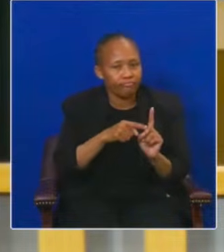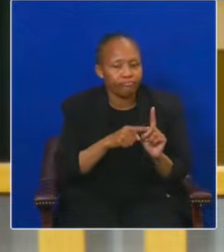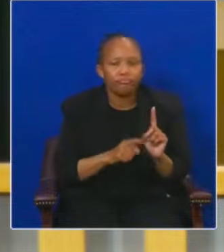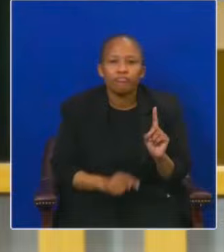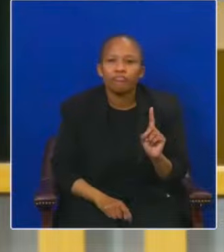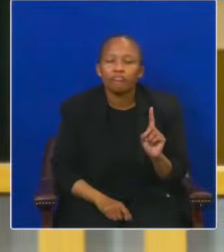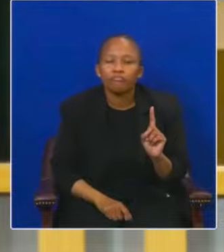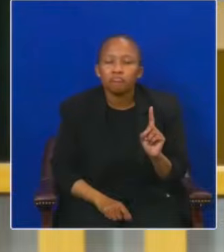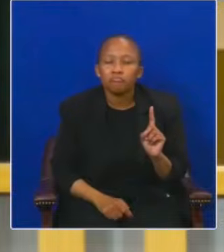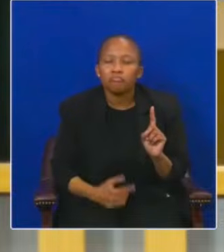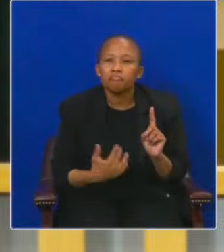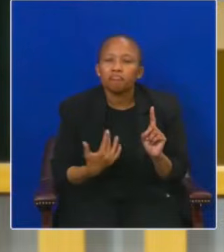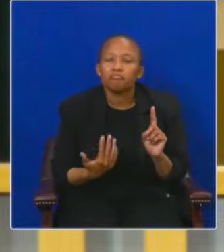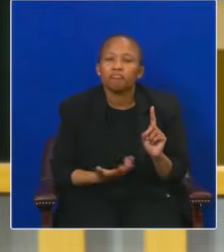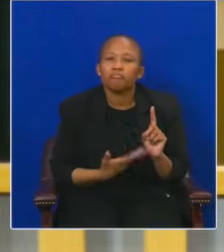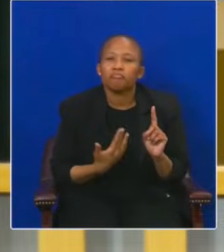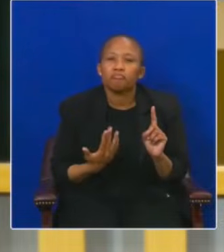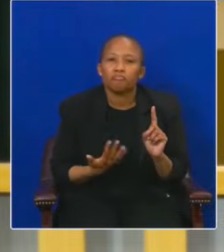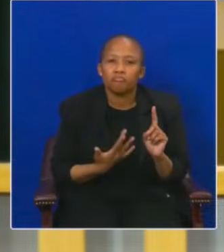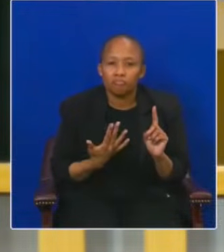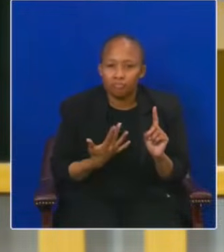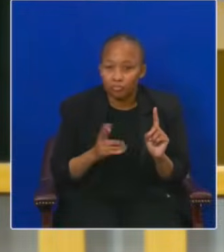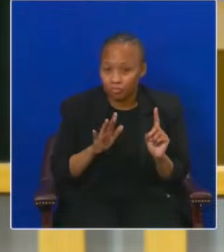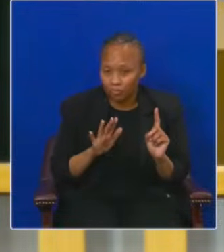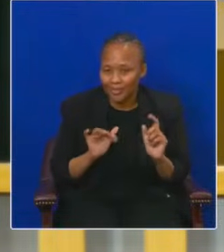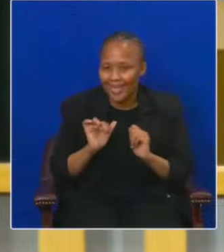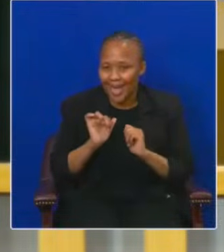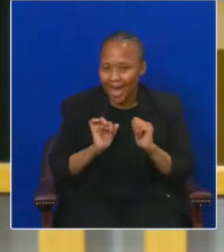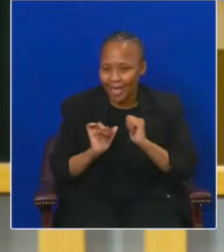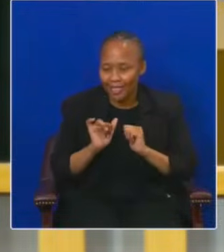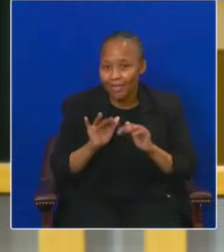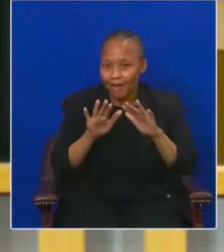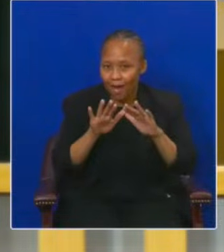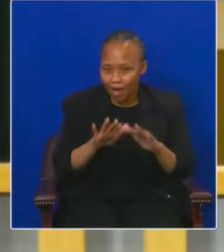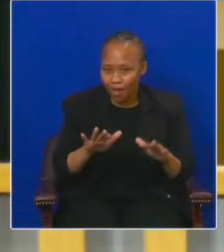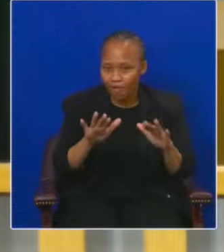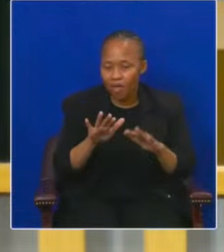an acting area commissioner at Sidibeng district,